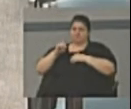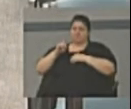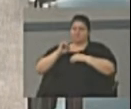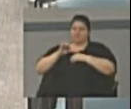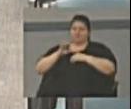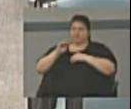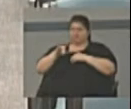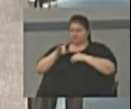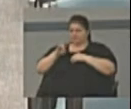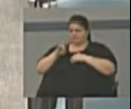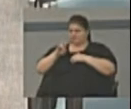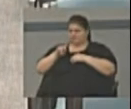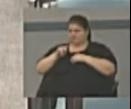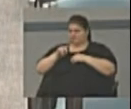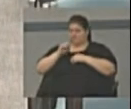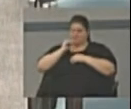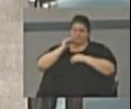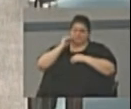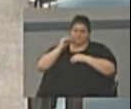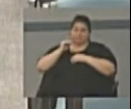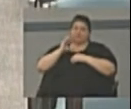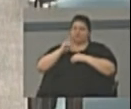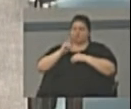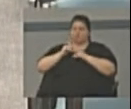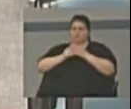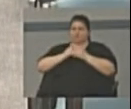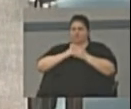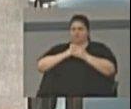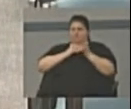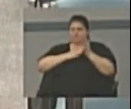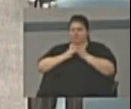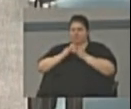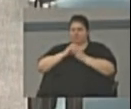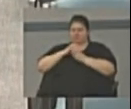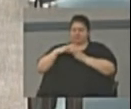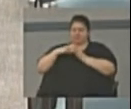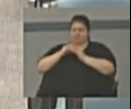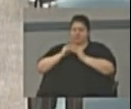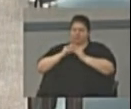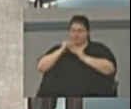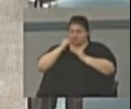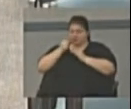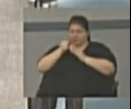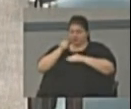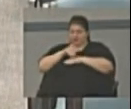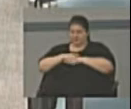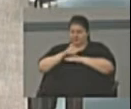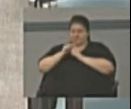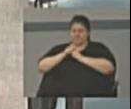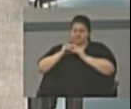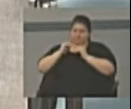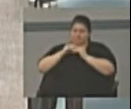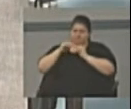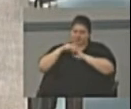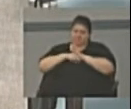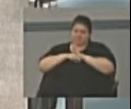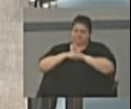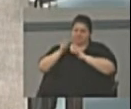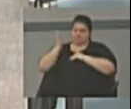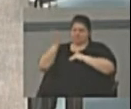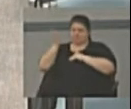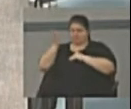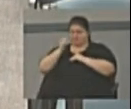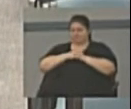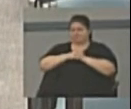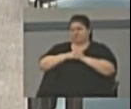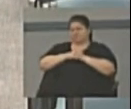Mill Creek. We will, of course, be before the Planning Commission tomorrow evening with a more extensive presentation, but suffice it to say